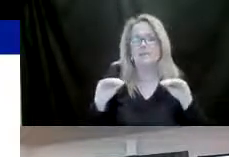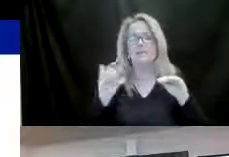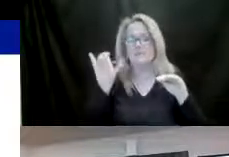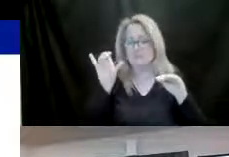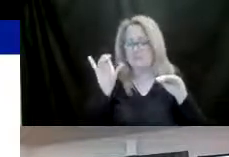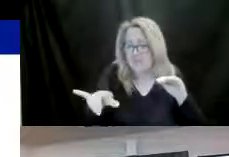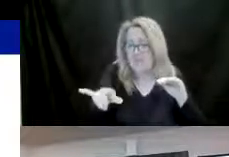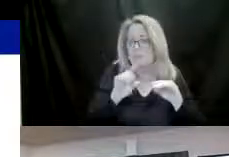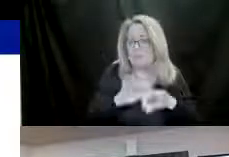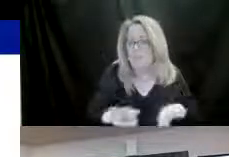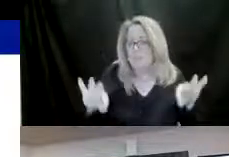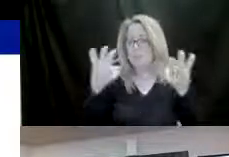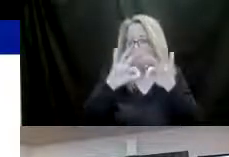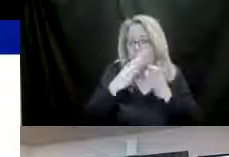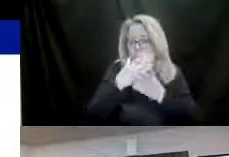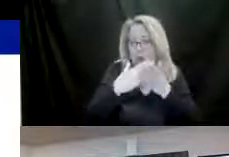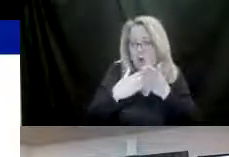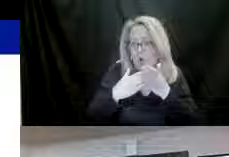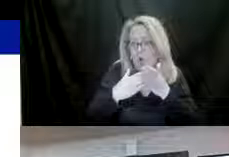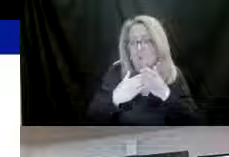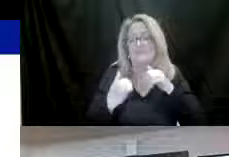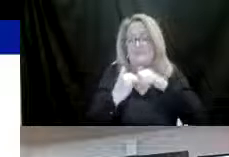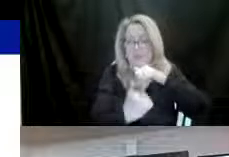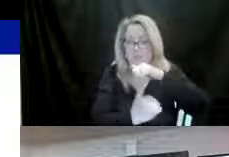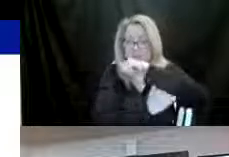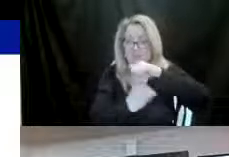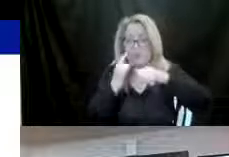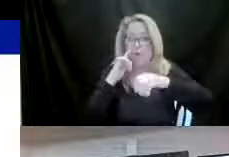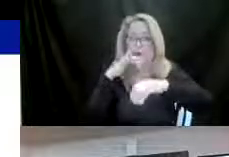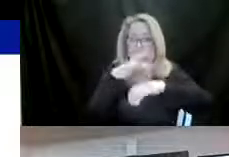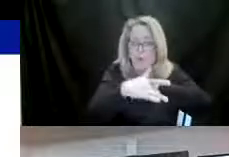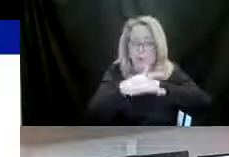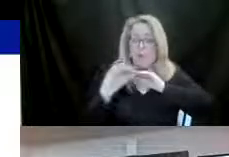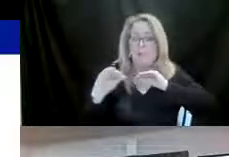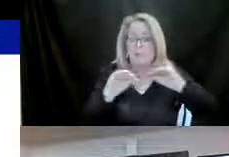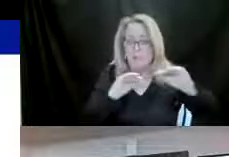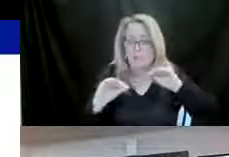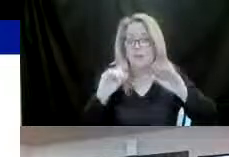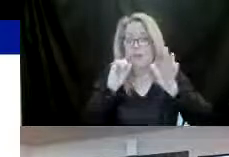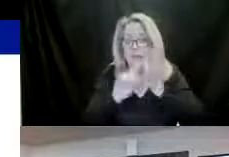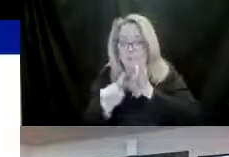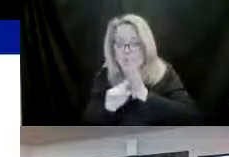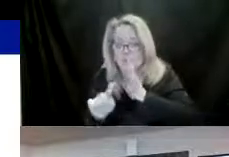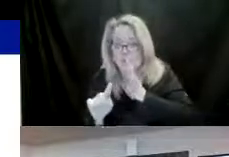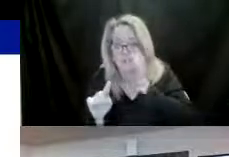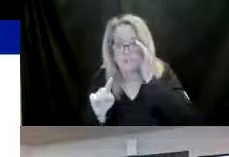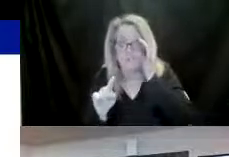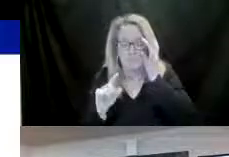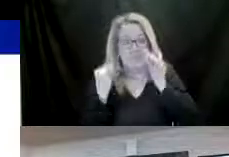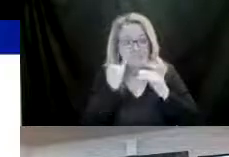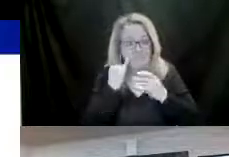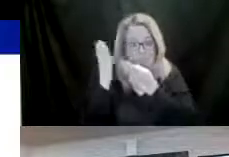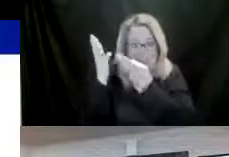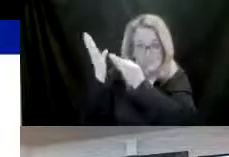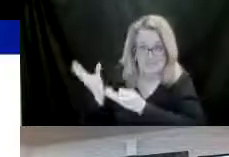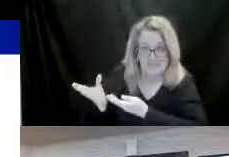a really important part as a basis for early movement and exploration. If you look at these